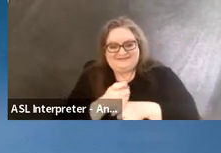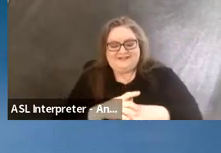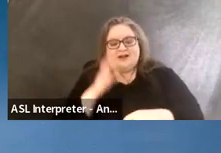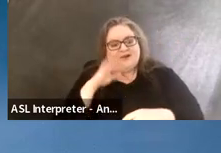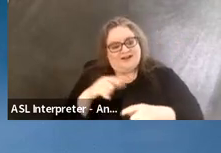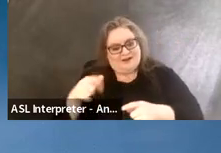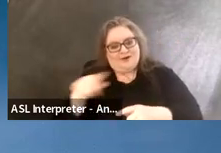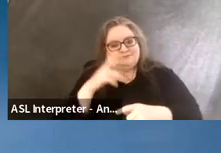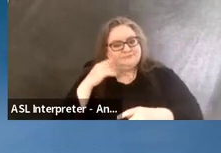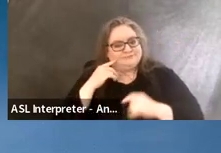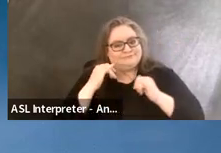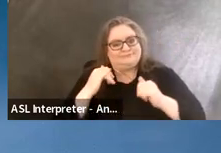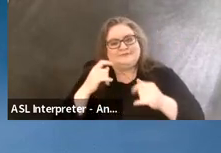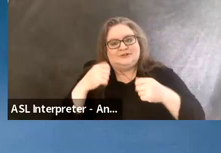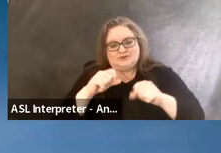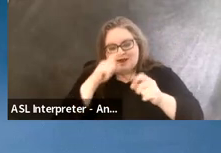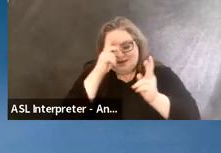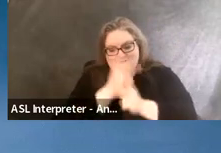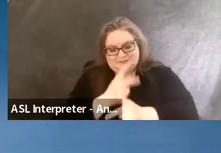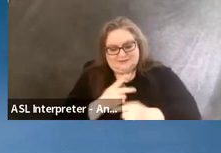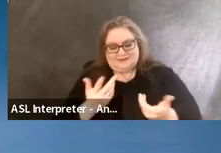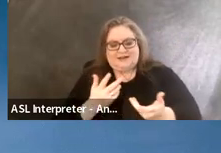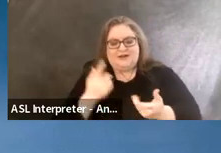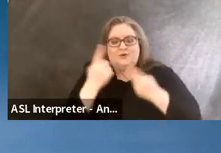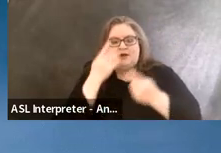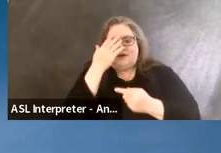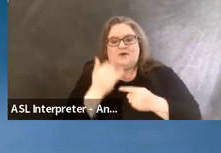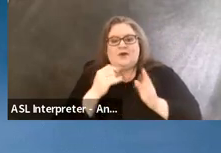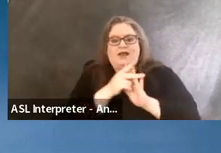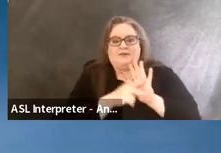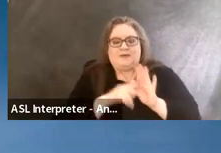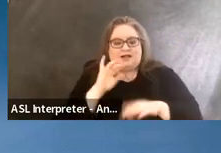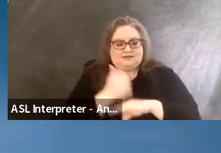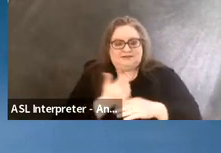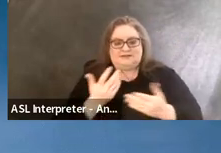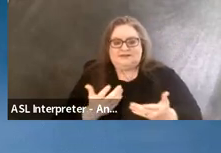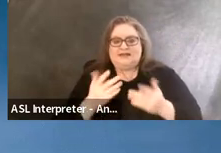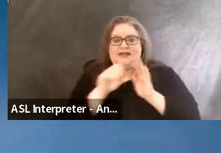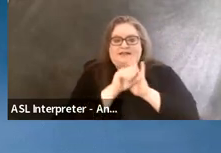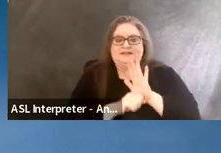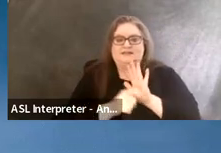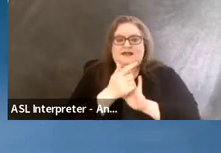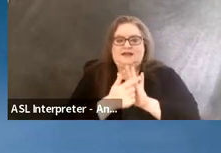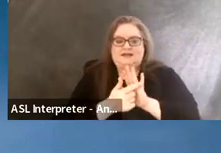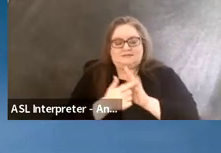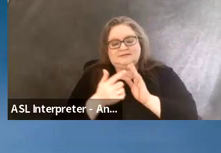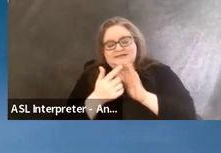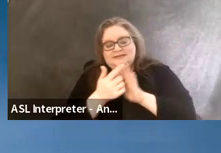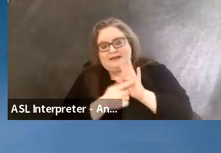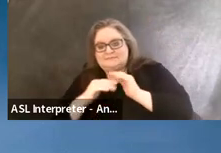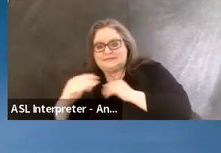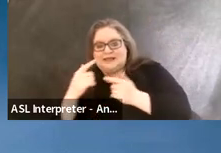Trying to figure a piece of it out, wondering why a policy is what it is at the state level, trying